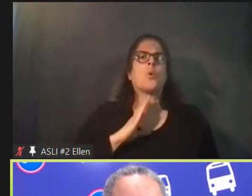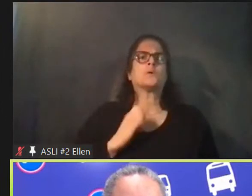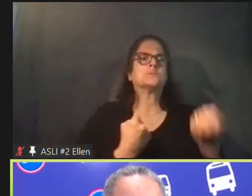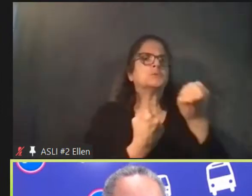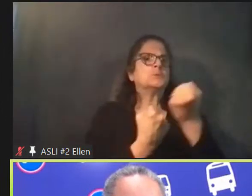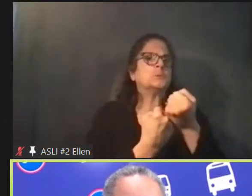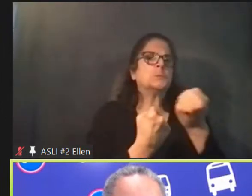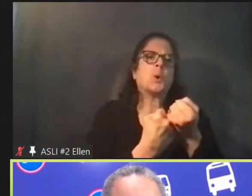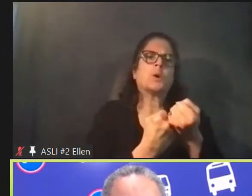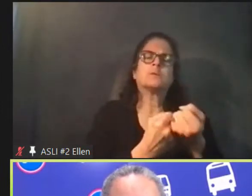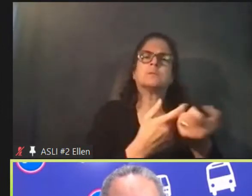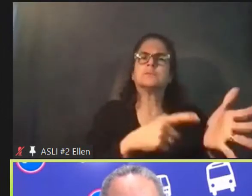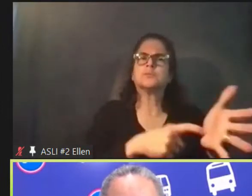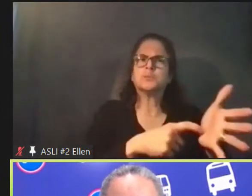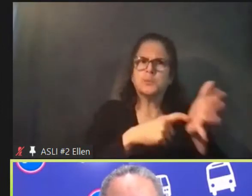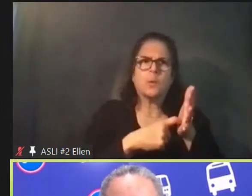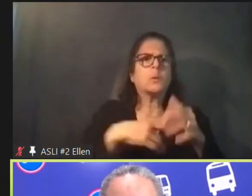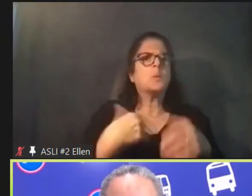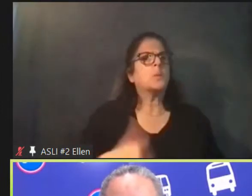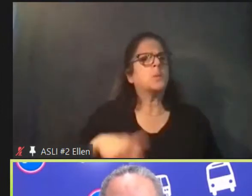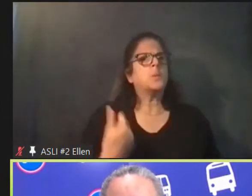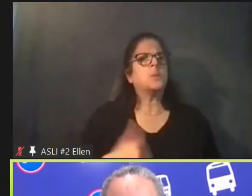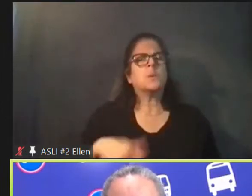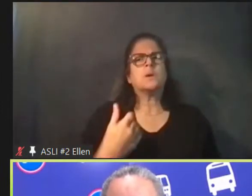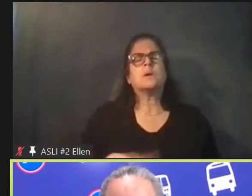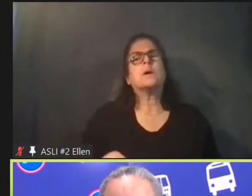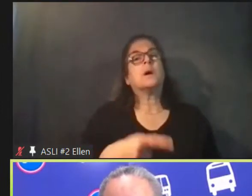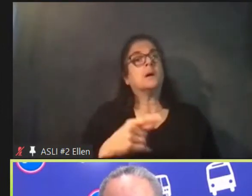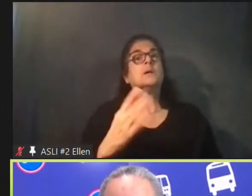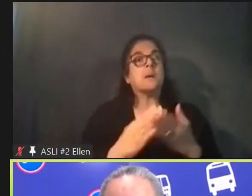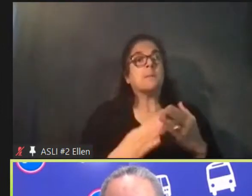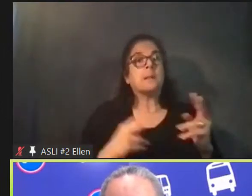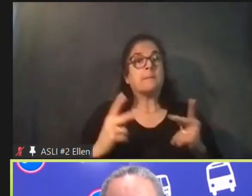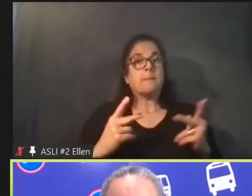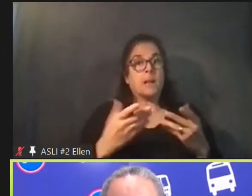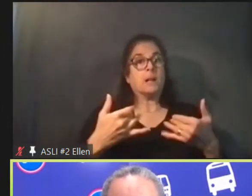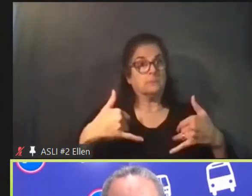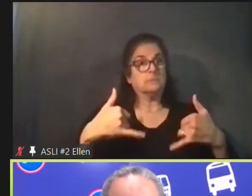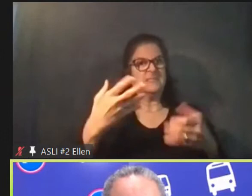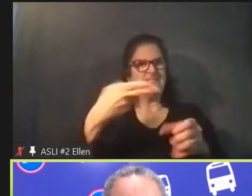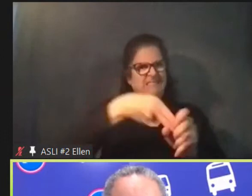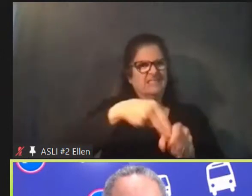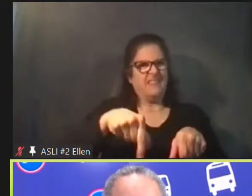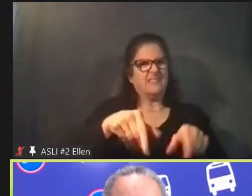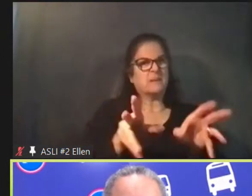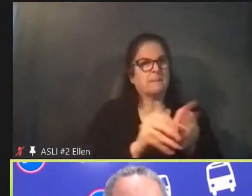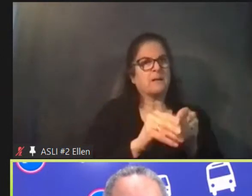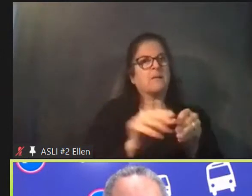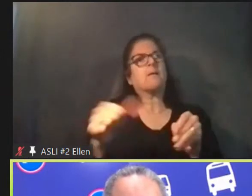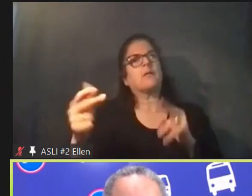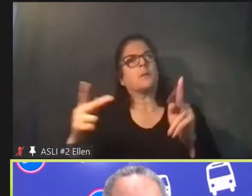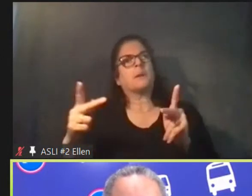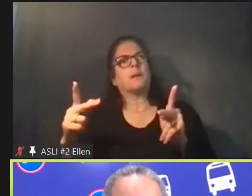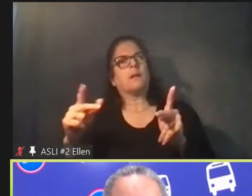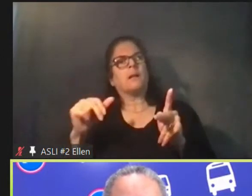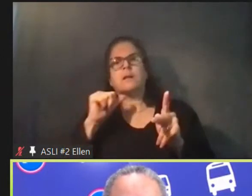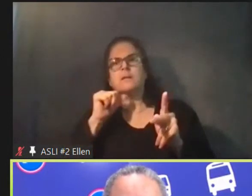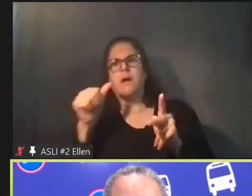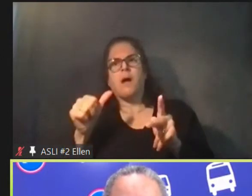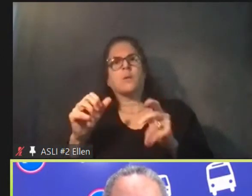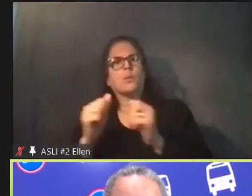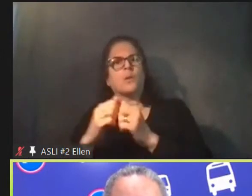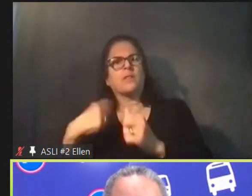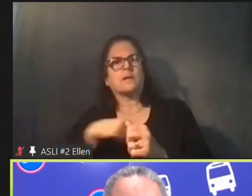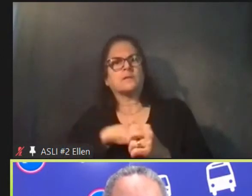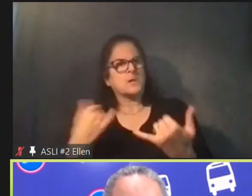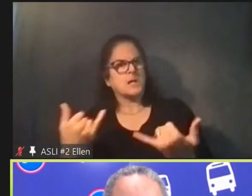today. And I am extremely appreciative and grateful for your support and your work. And I look forward to continuing to work with all of